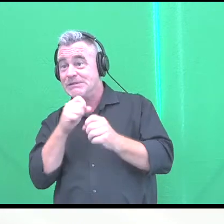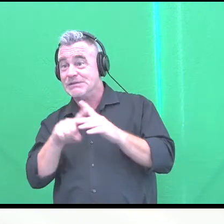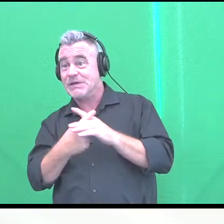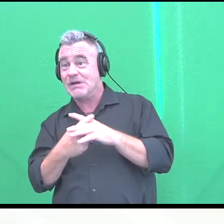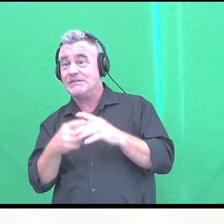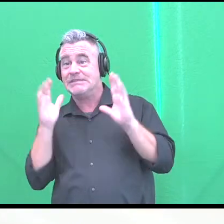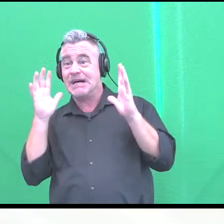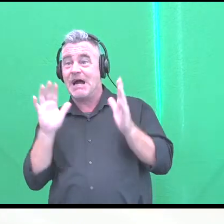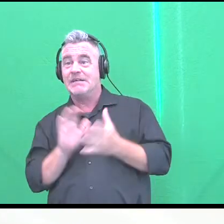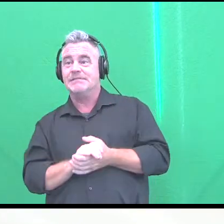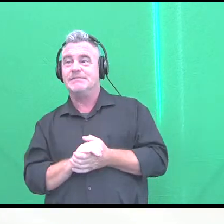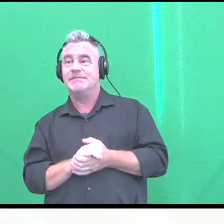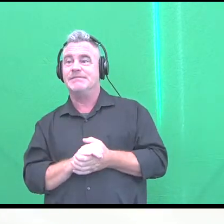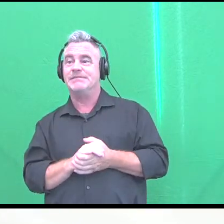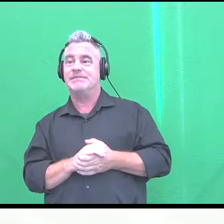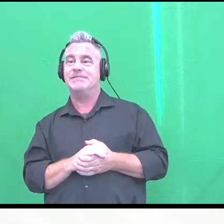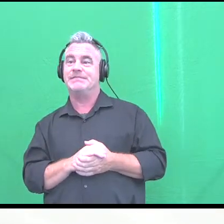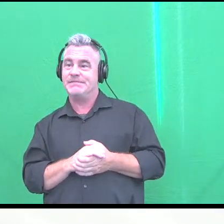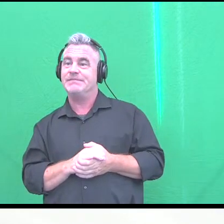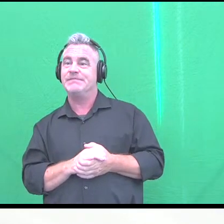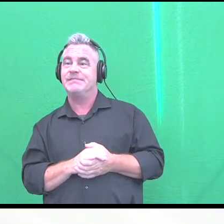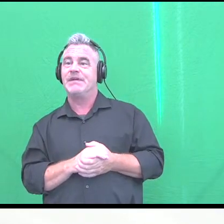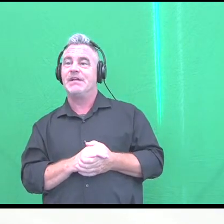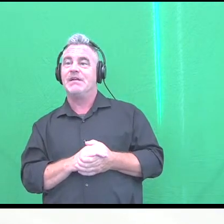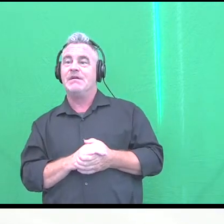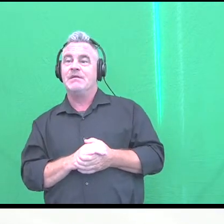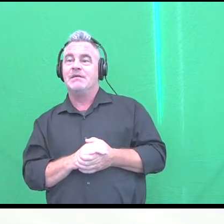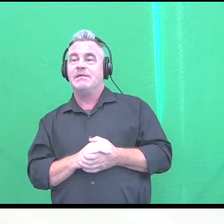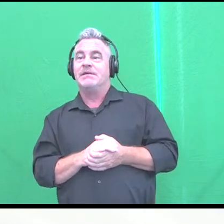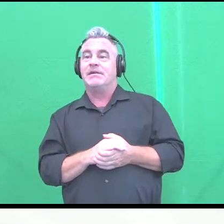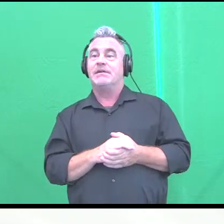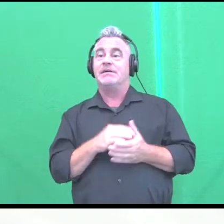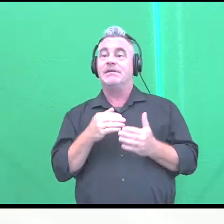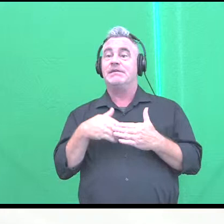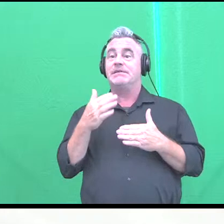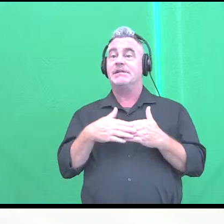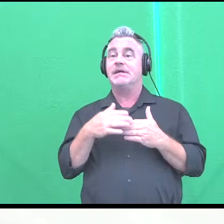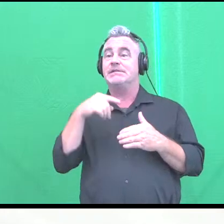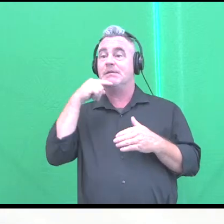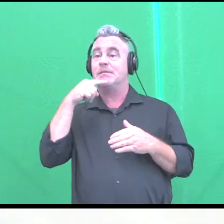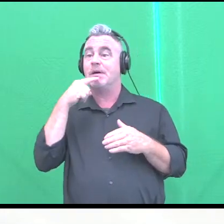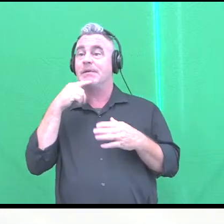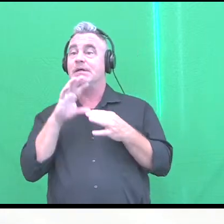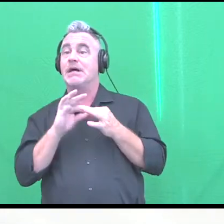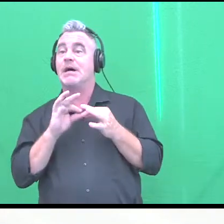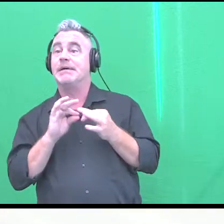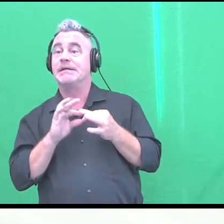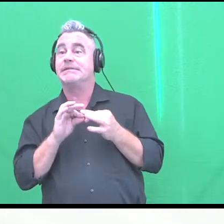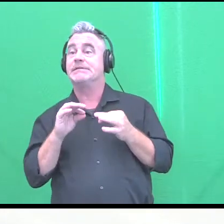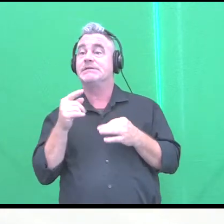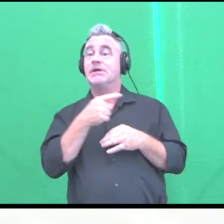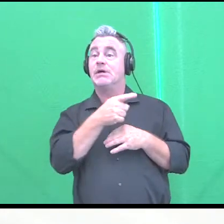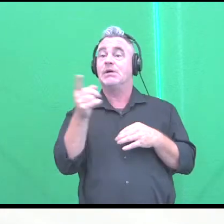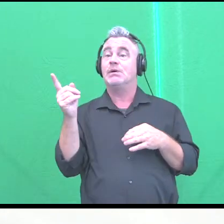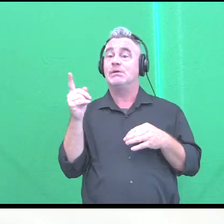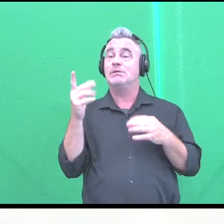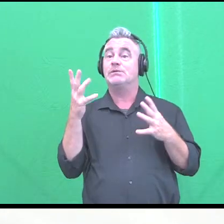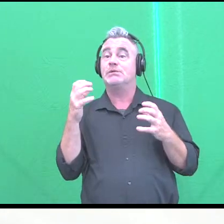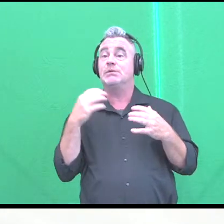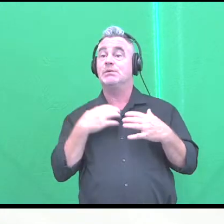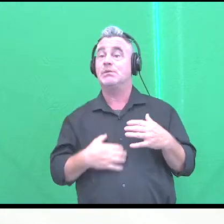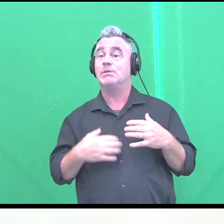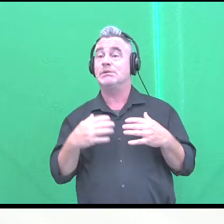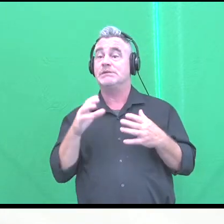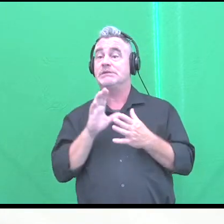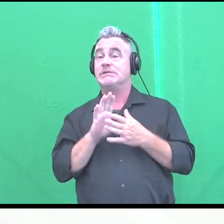you. Thank you. All right, next we're going to go to public comments. Those who wish to speak, they've already